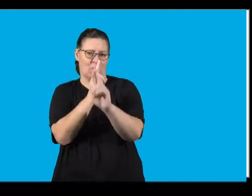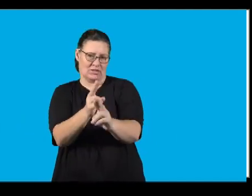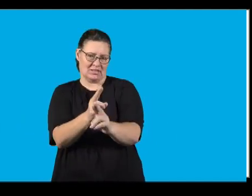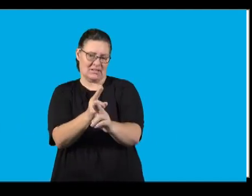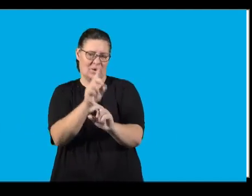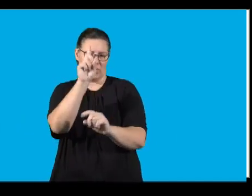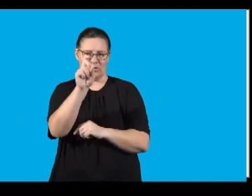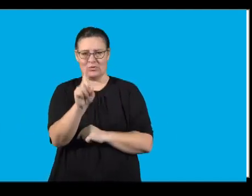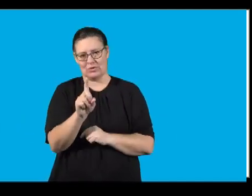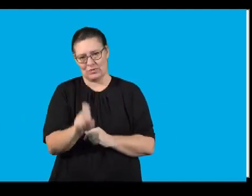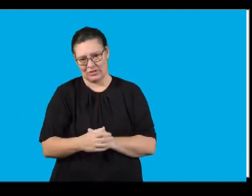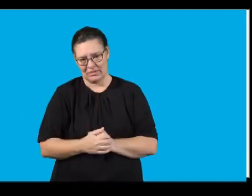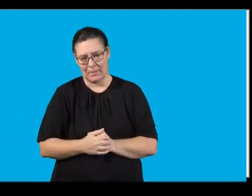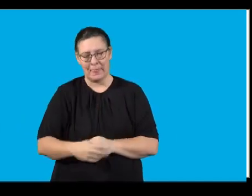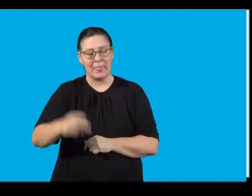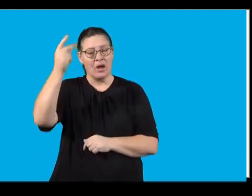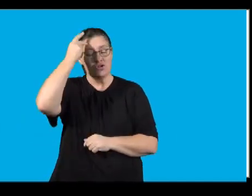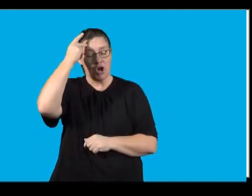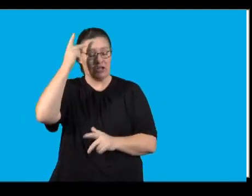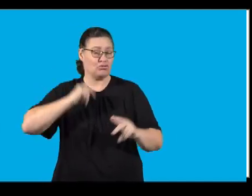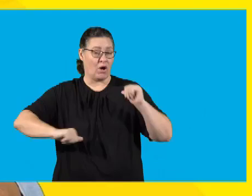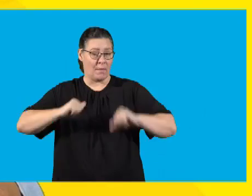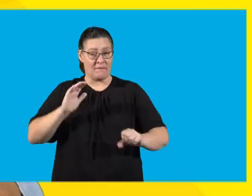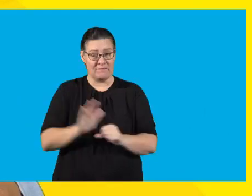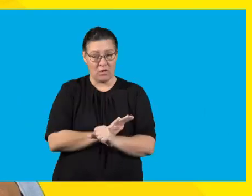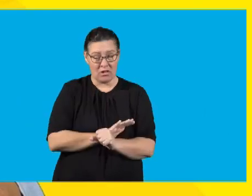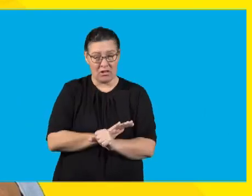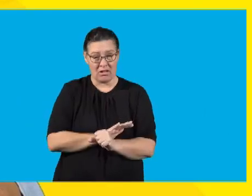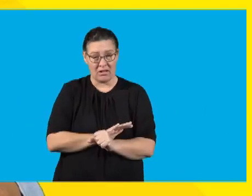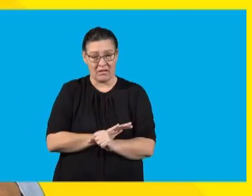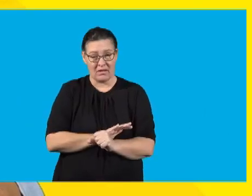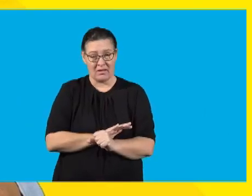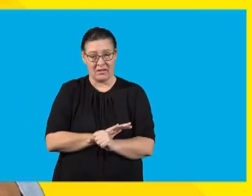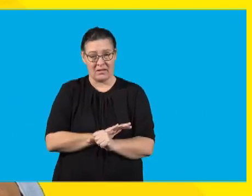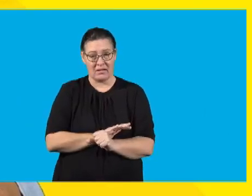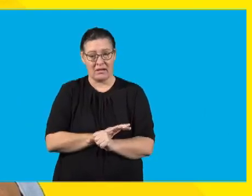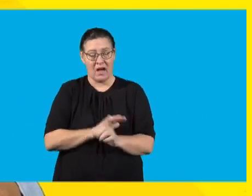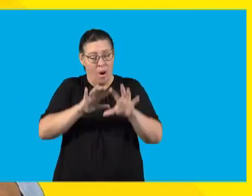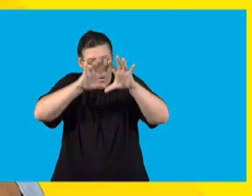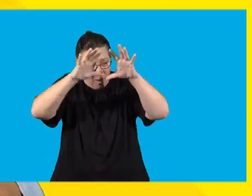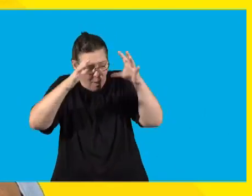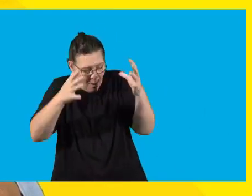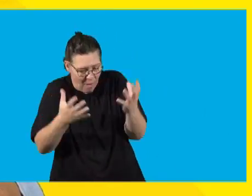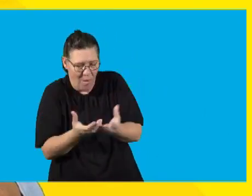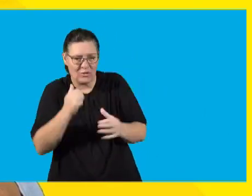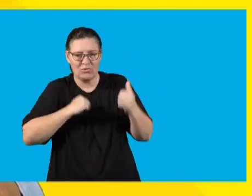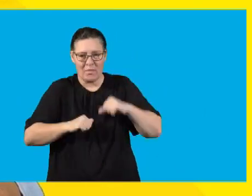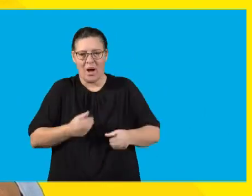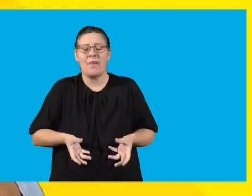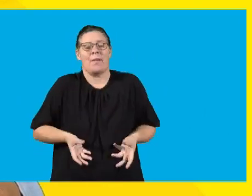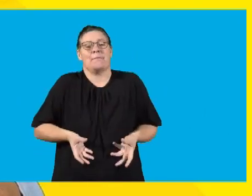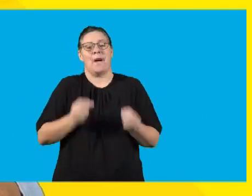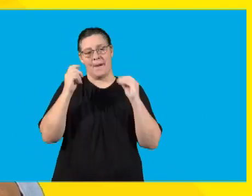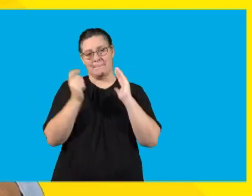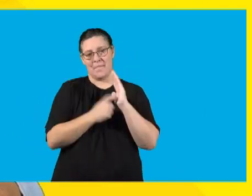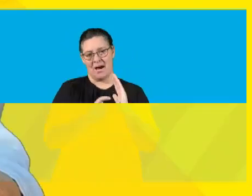respond to your questions. Knowledge of the drama as a whole, knowledge of the drama in its entirety will score